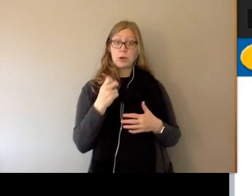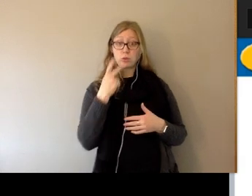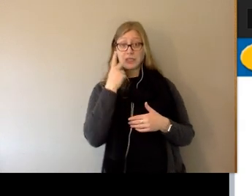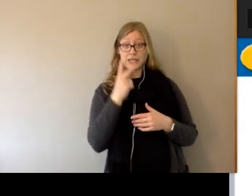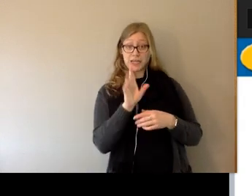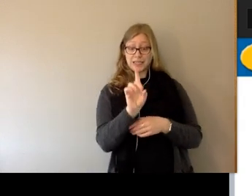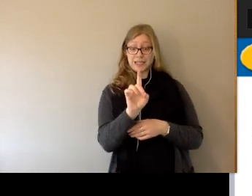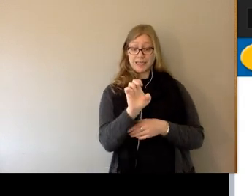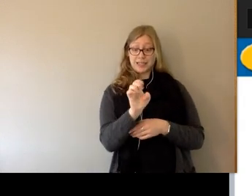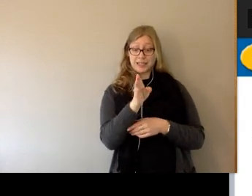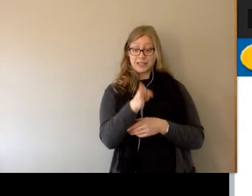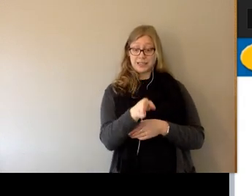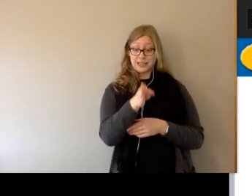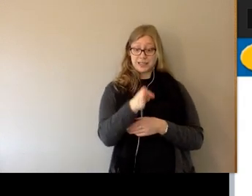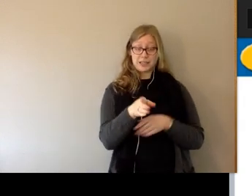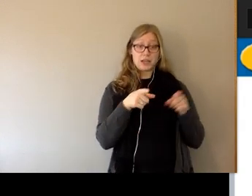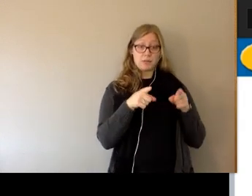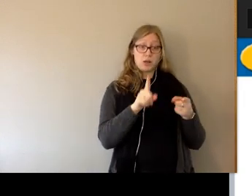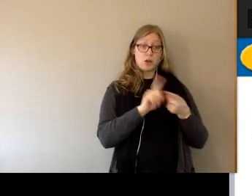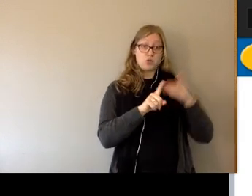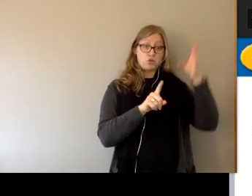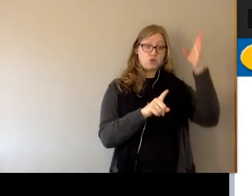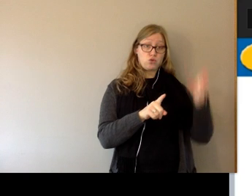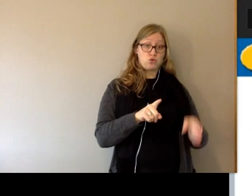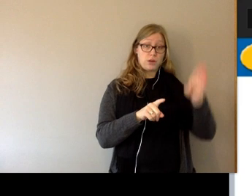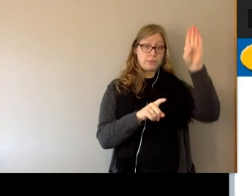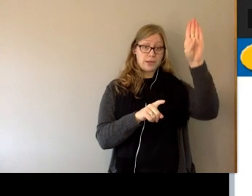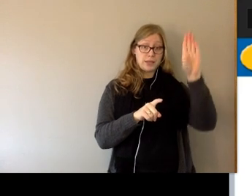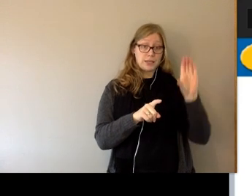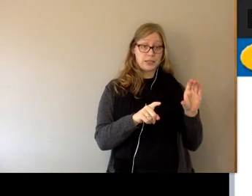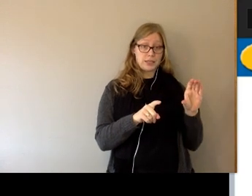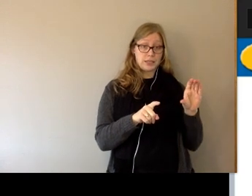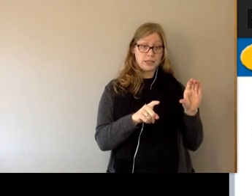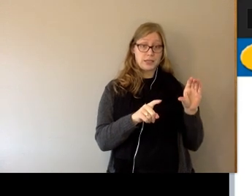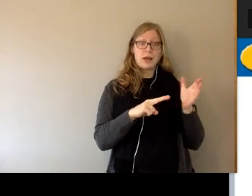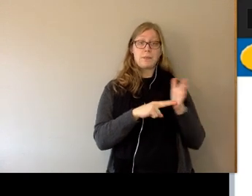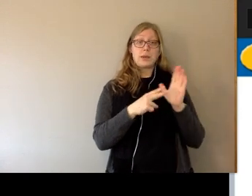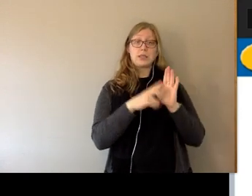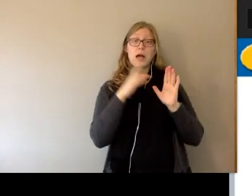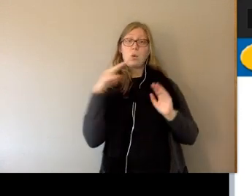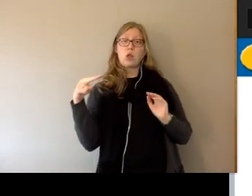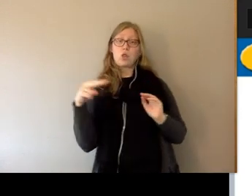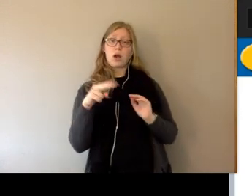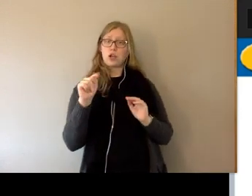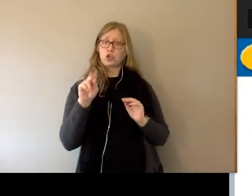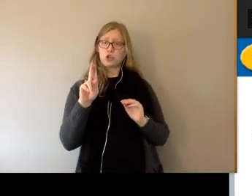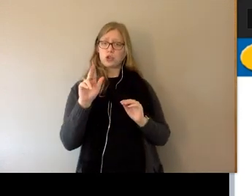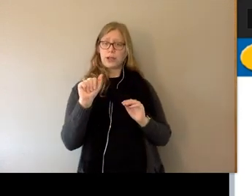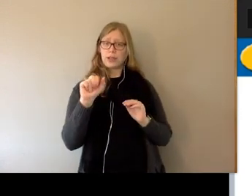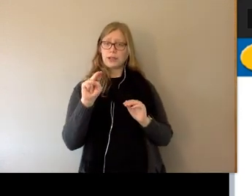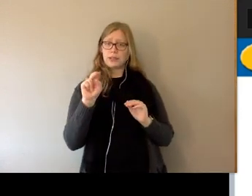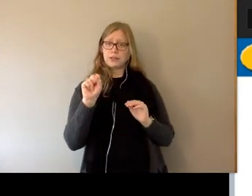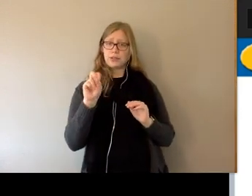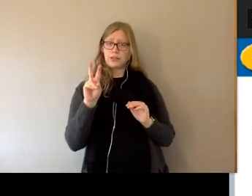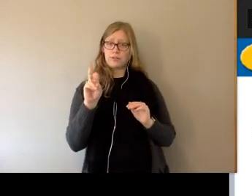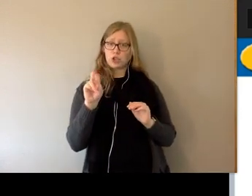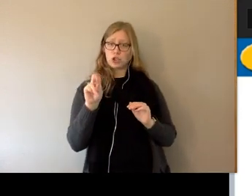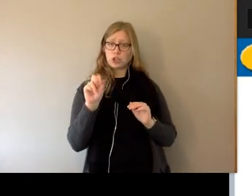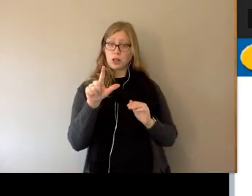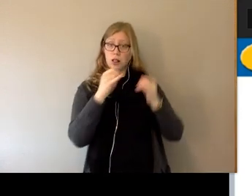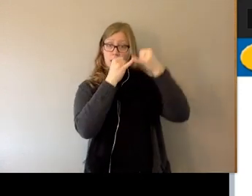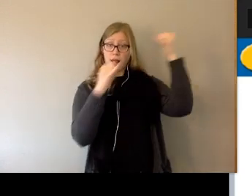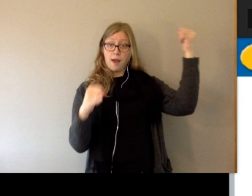these ratios from AD to DB, from AE to EC. And if I set up that